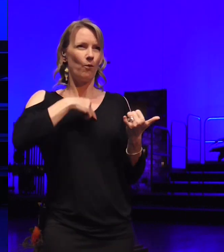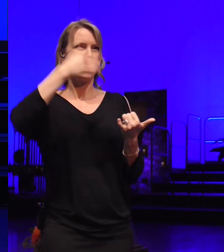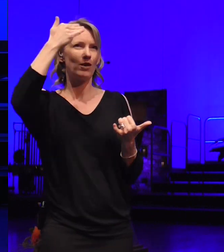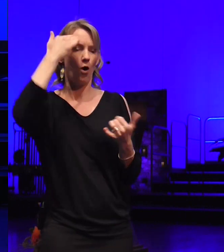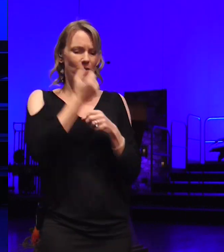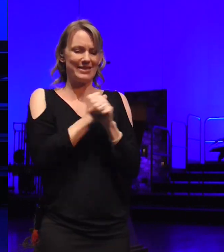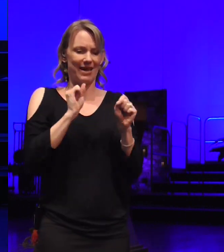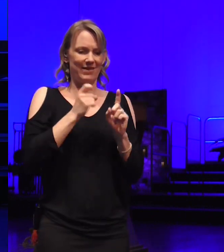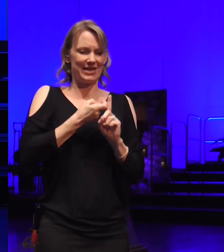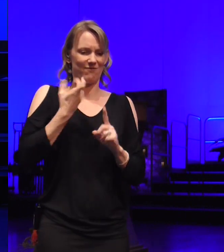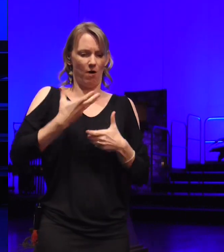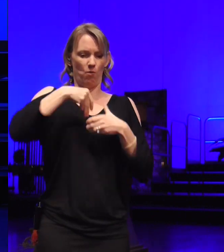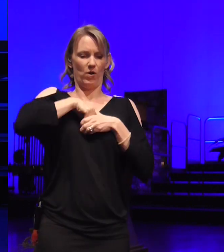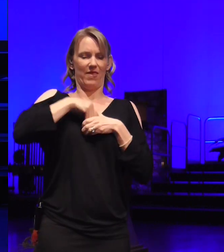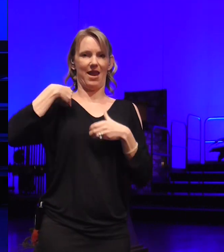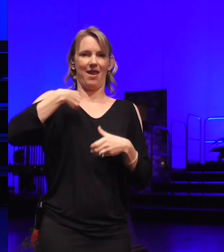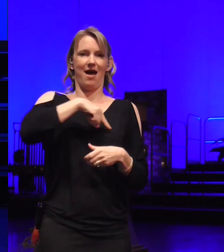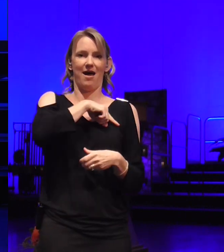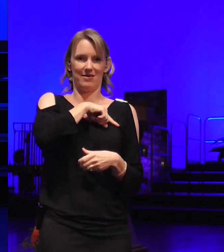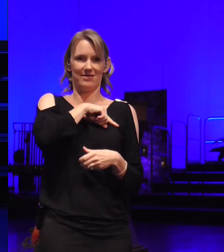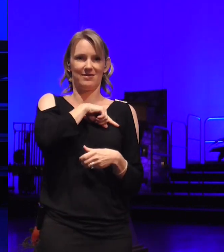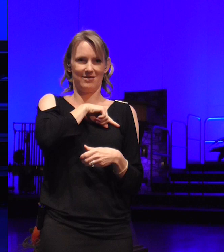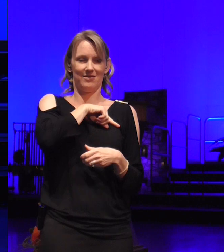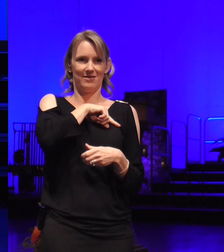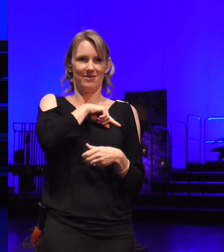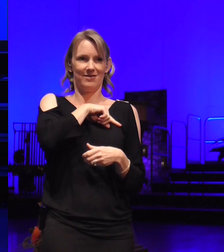So what I find in this